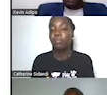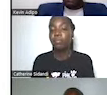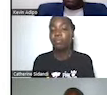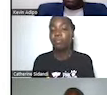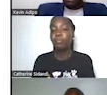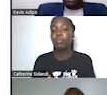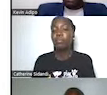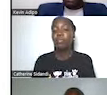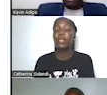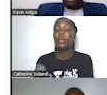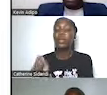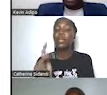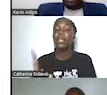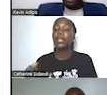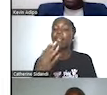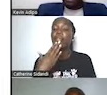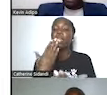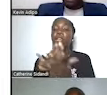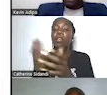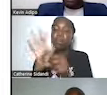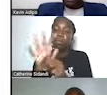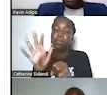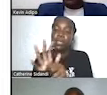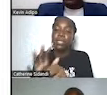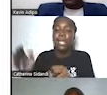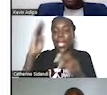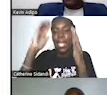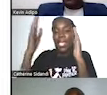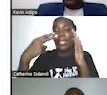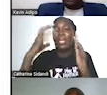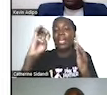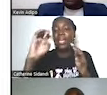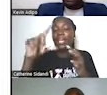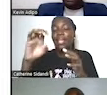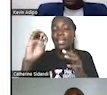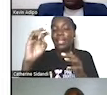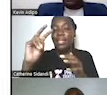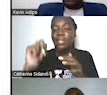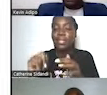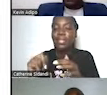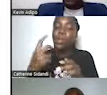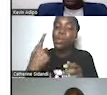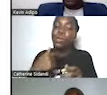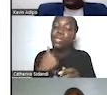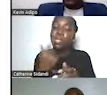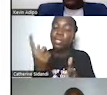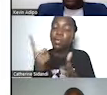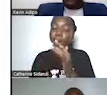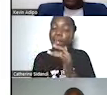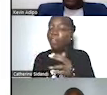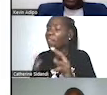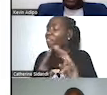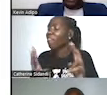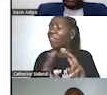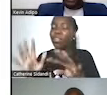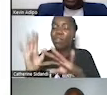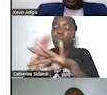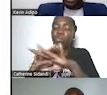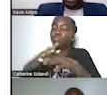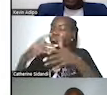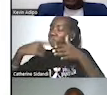you so much, Nelson. There's a comment, hi Helen, there's a comment from Helen Juma, who says, a very well detailed presentation.